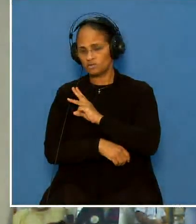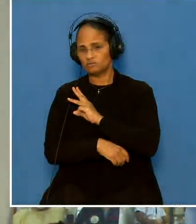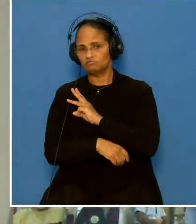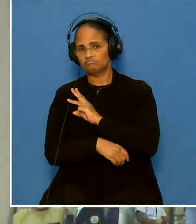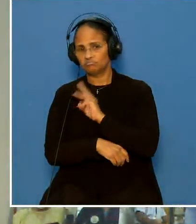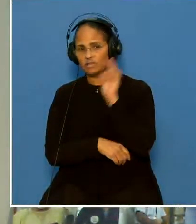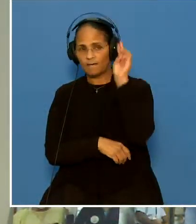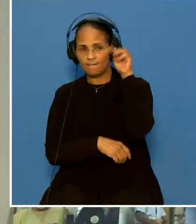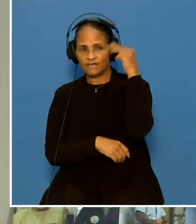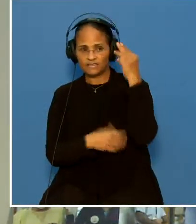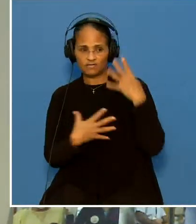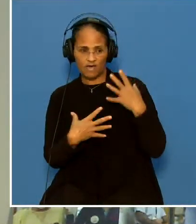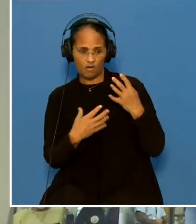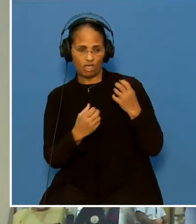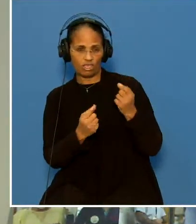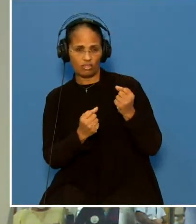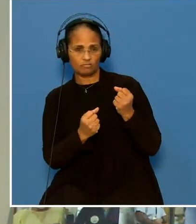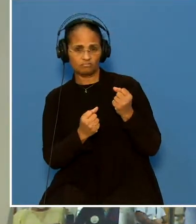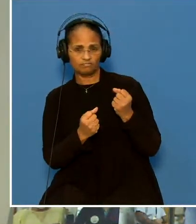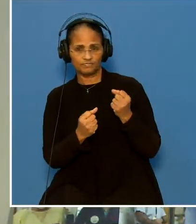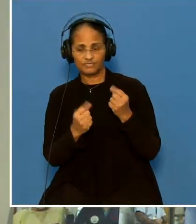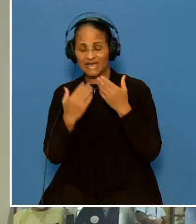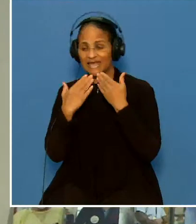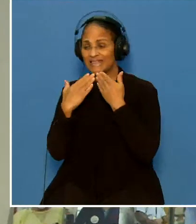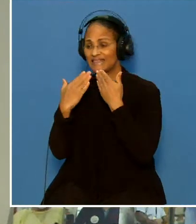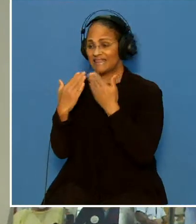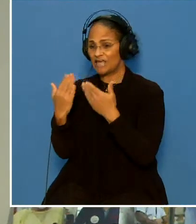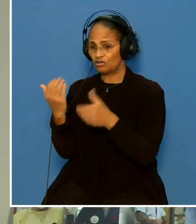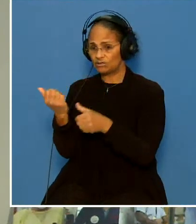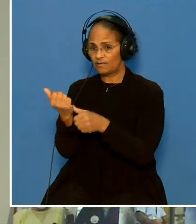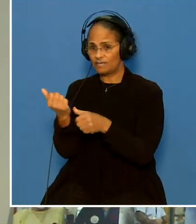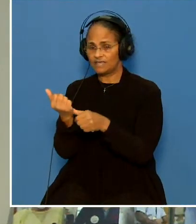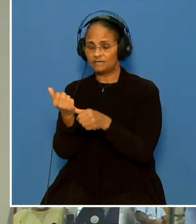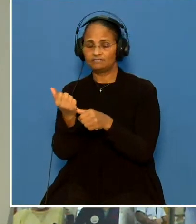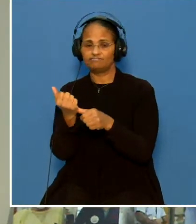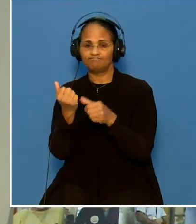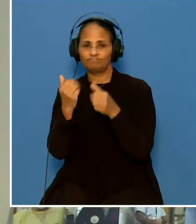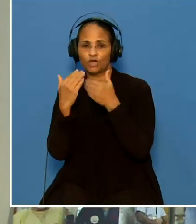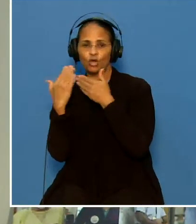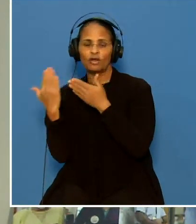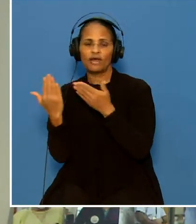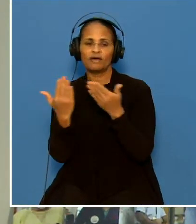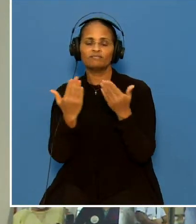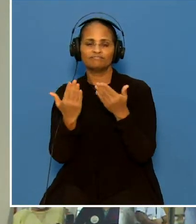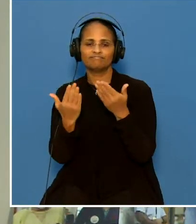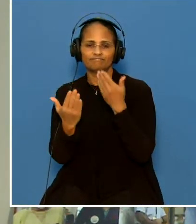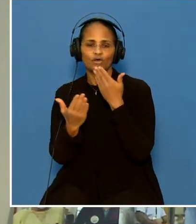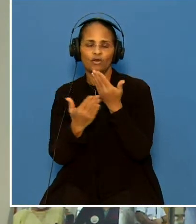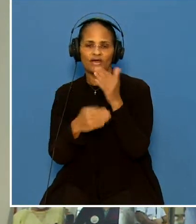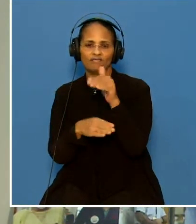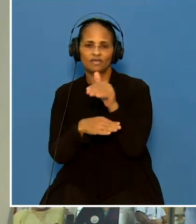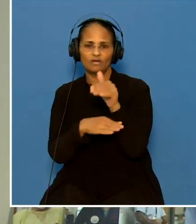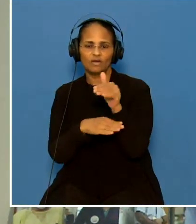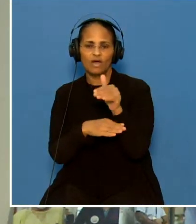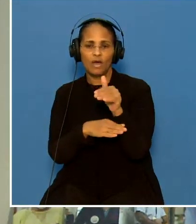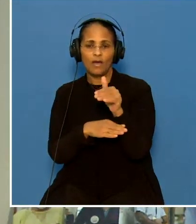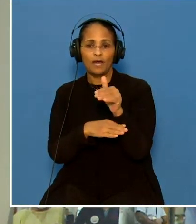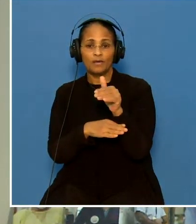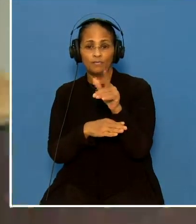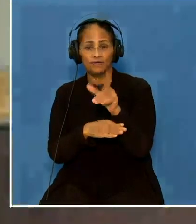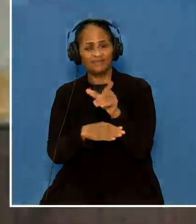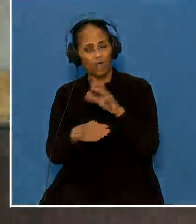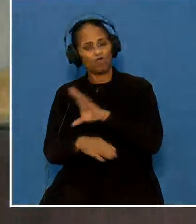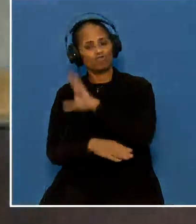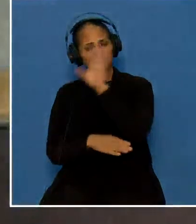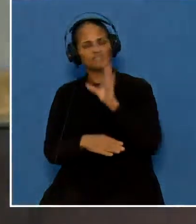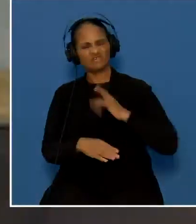Health. Minister? Thank you, Deputy. Good afternoon, Bermuda. I hope that you all managed to find your own way to make Christmas feel